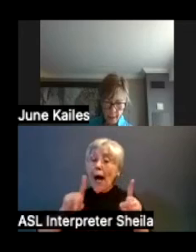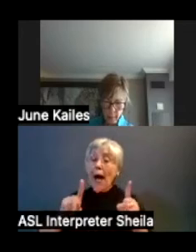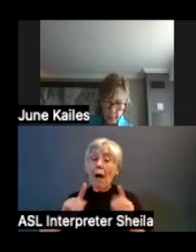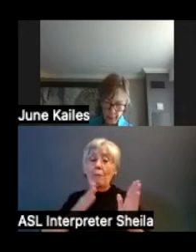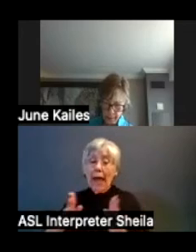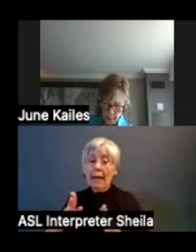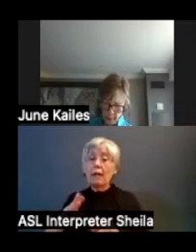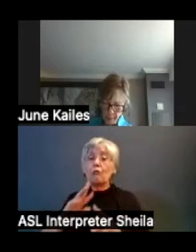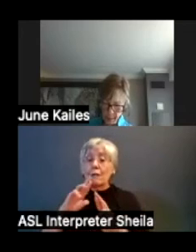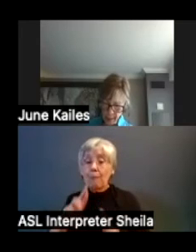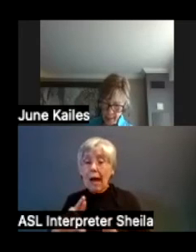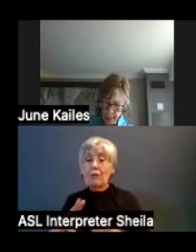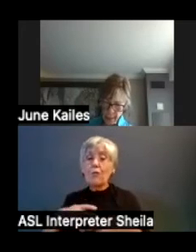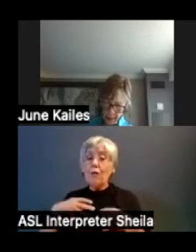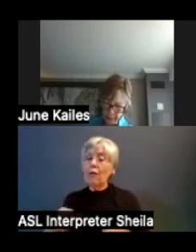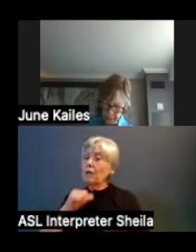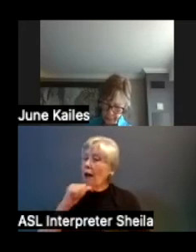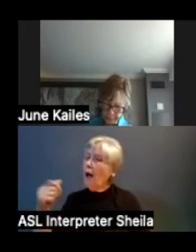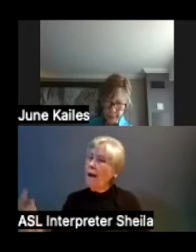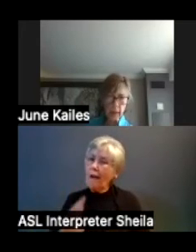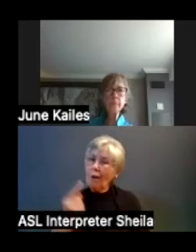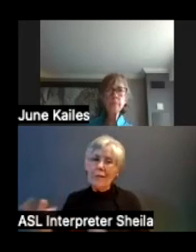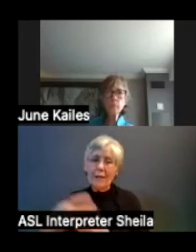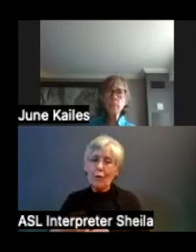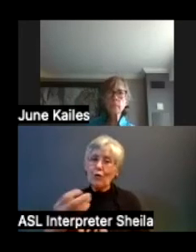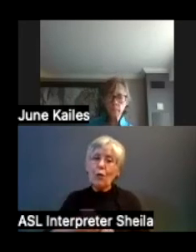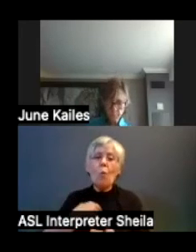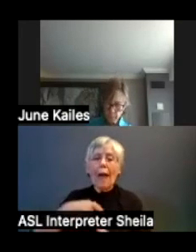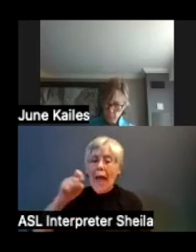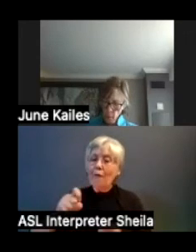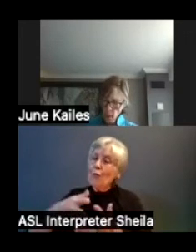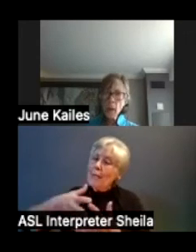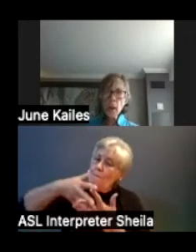not, unless we embed and sustain it.